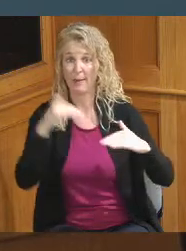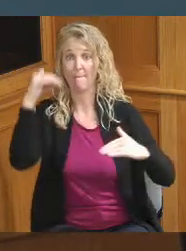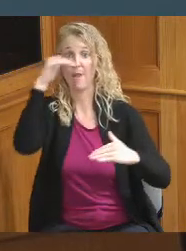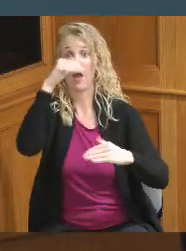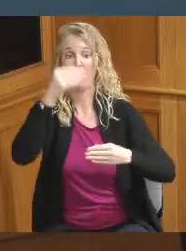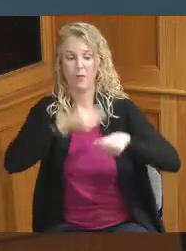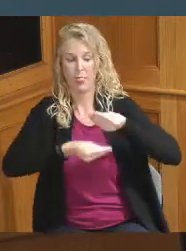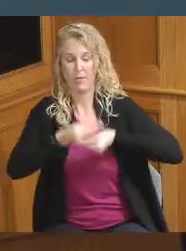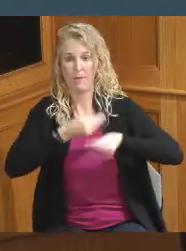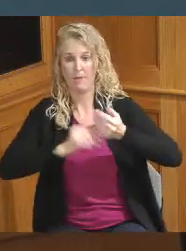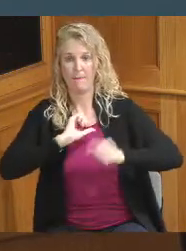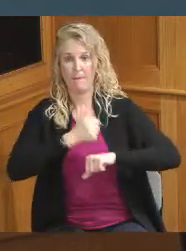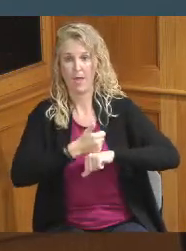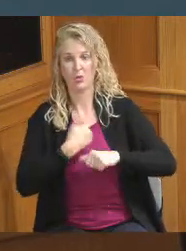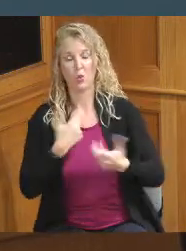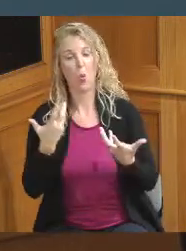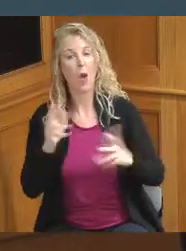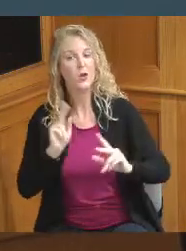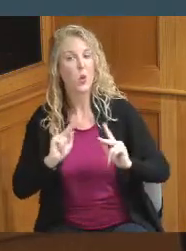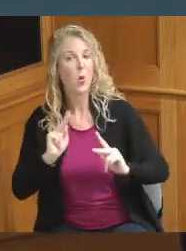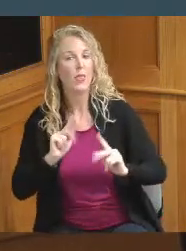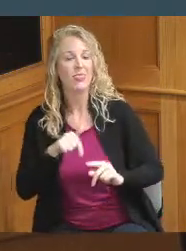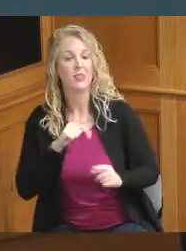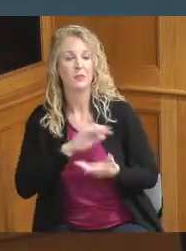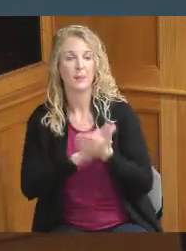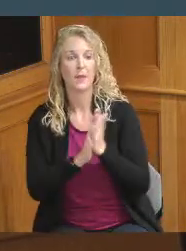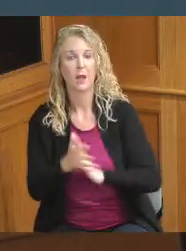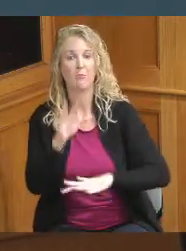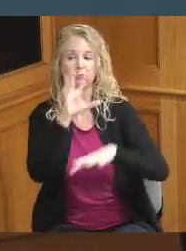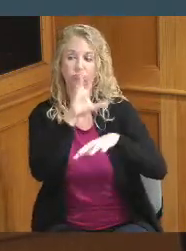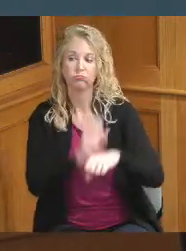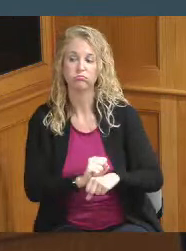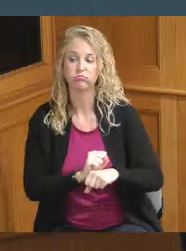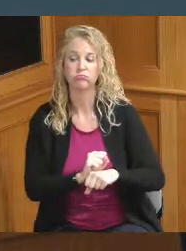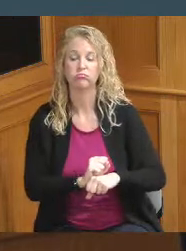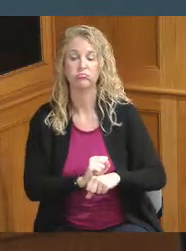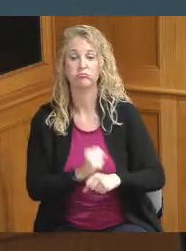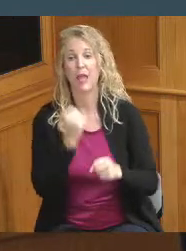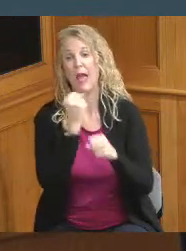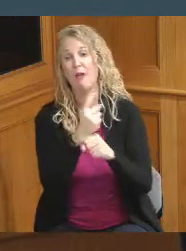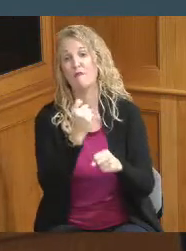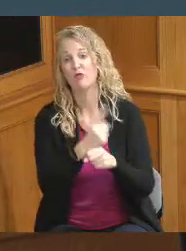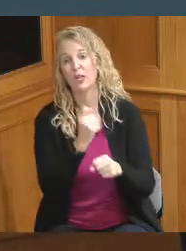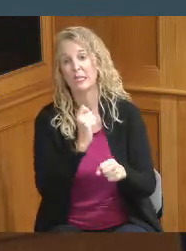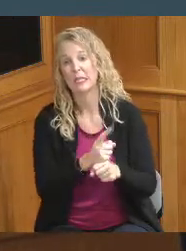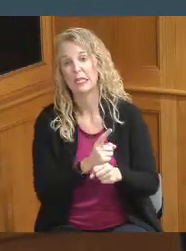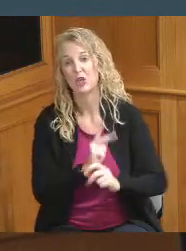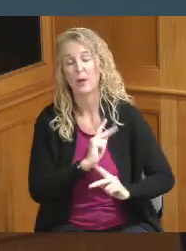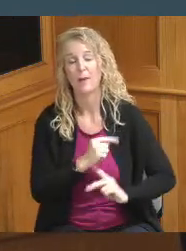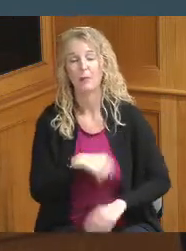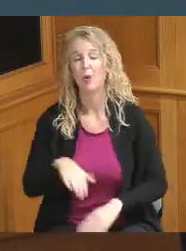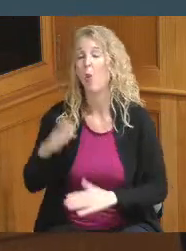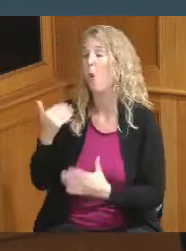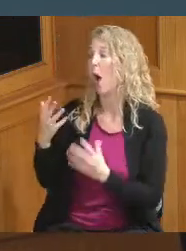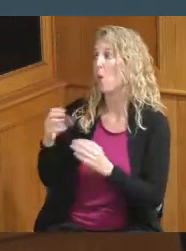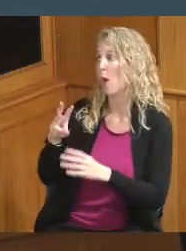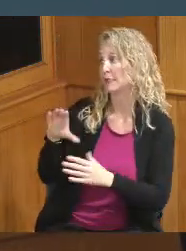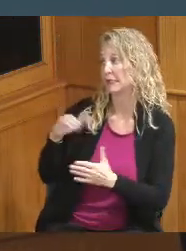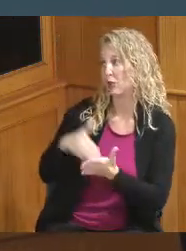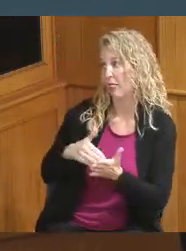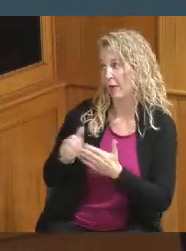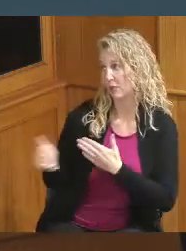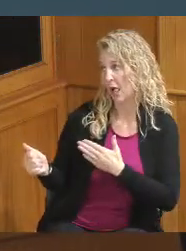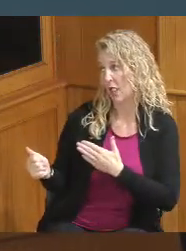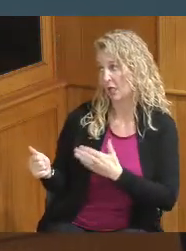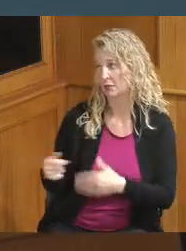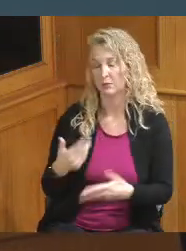budget. And I just don't want to make this a habit that they come back and they're over $600,000 over budget. We're